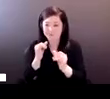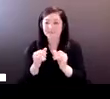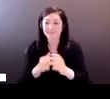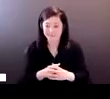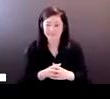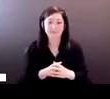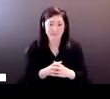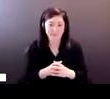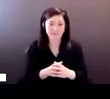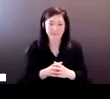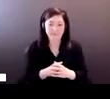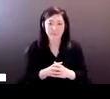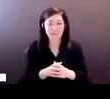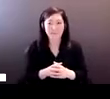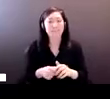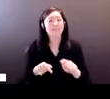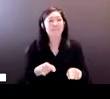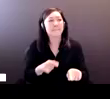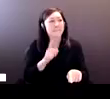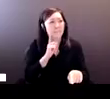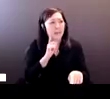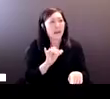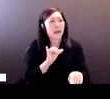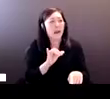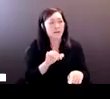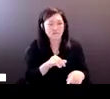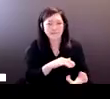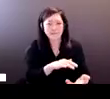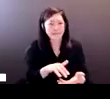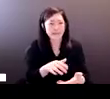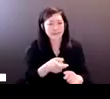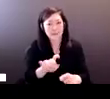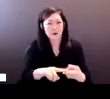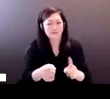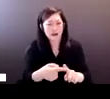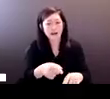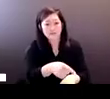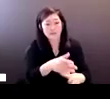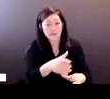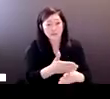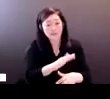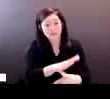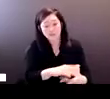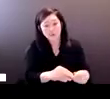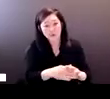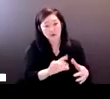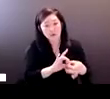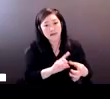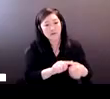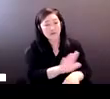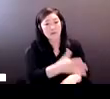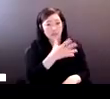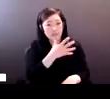the study through a friend, and she wanted to tell us the story about her mum. So Jessica lives in